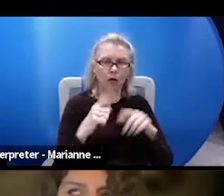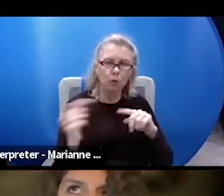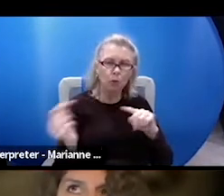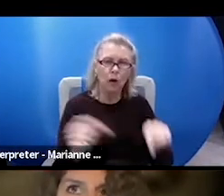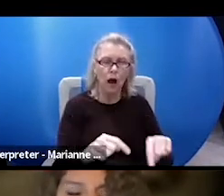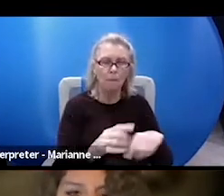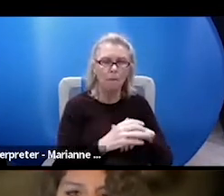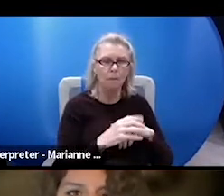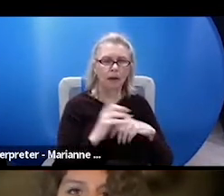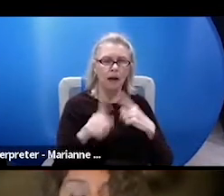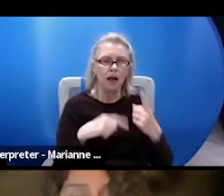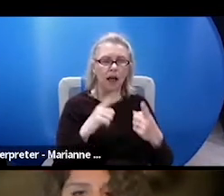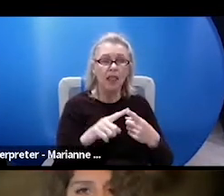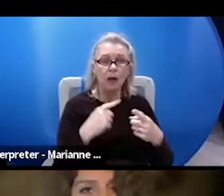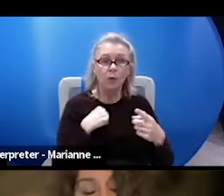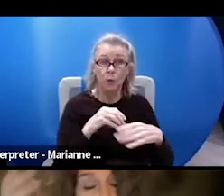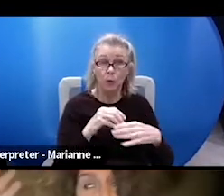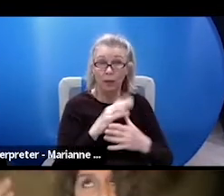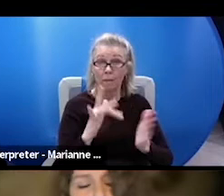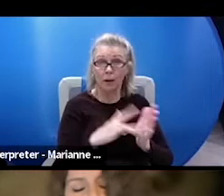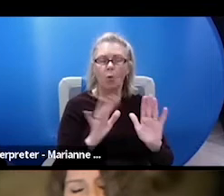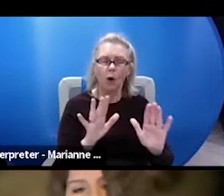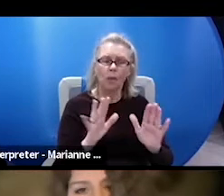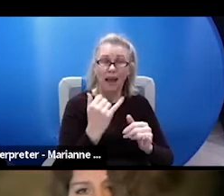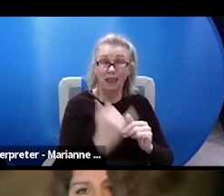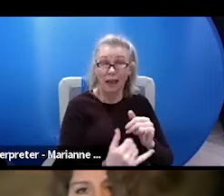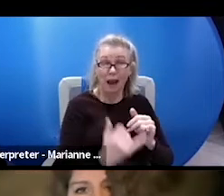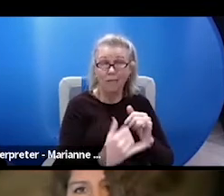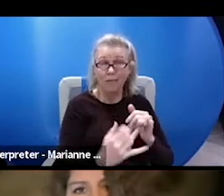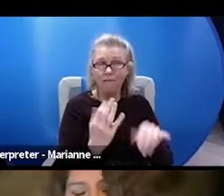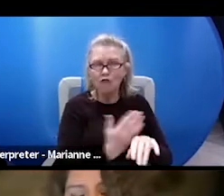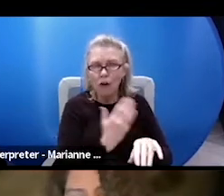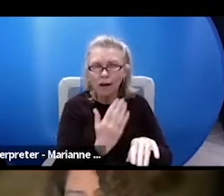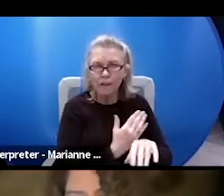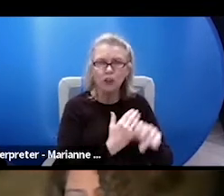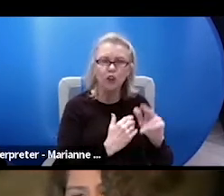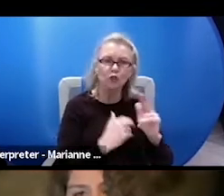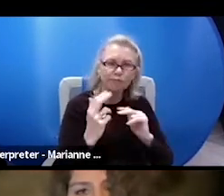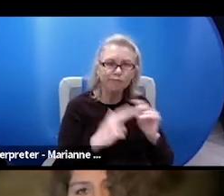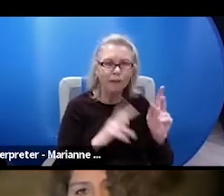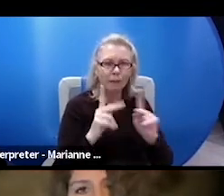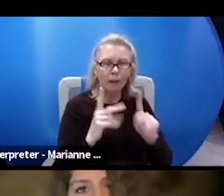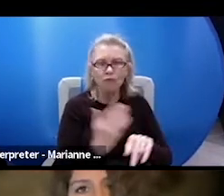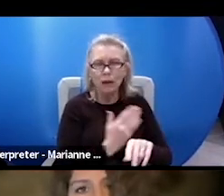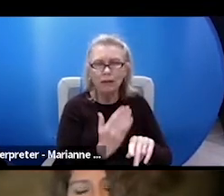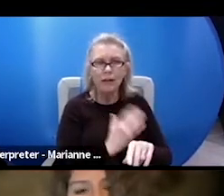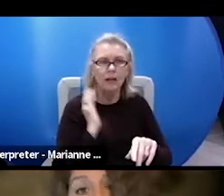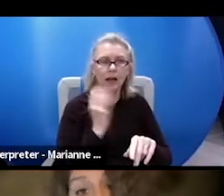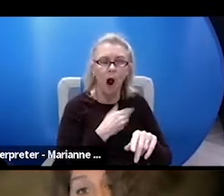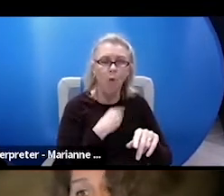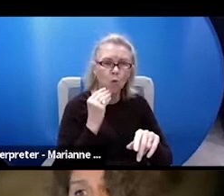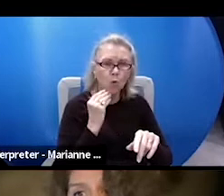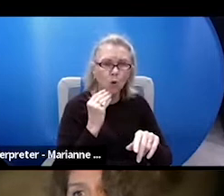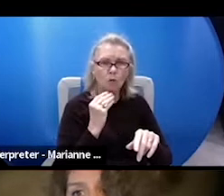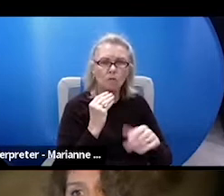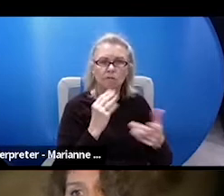then we were in the middle, well, at the end of renovation, but the people renovating our home had locked